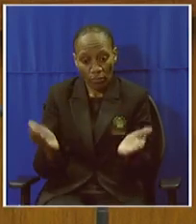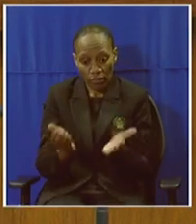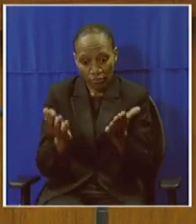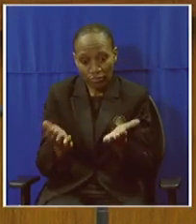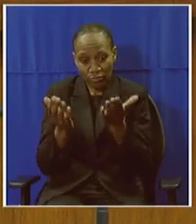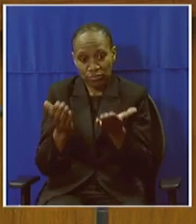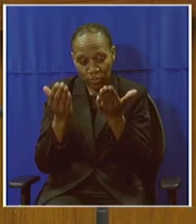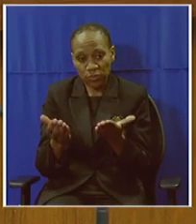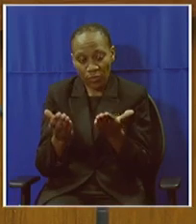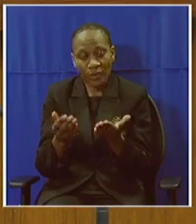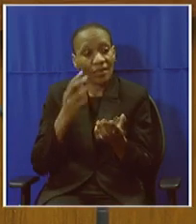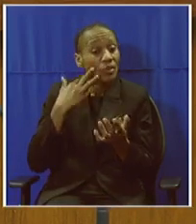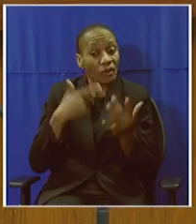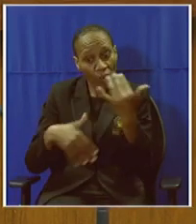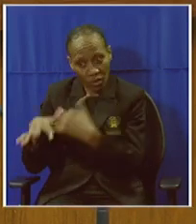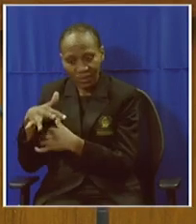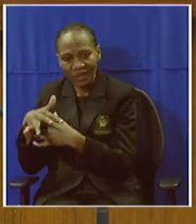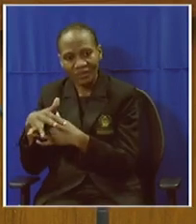She was respectful but firm.